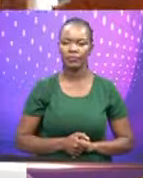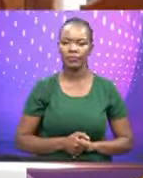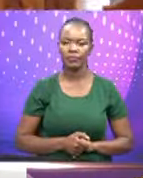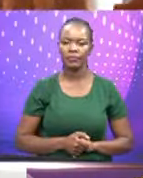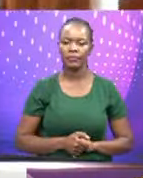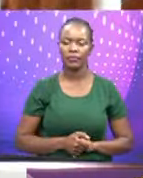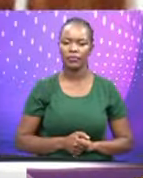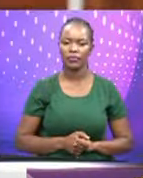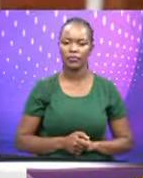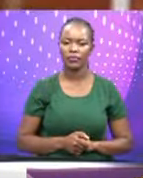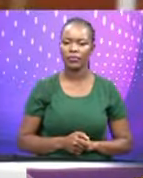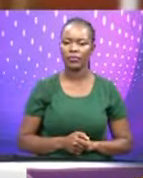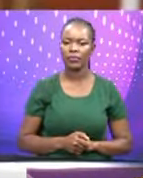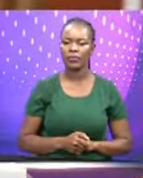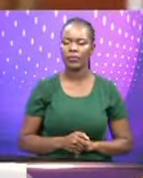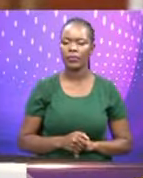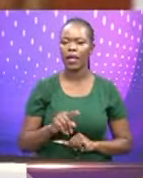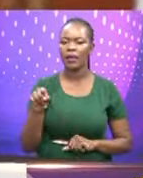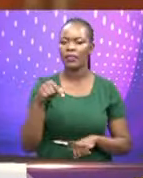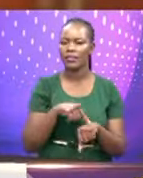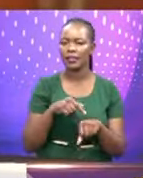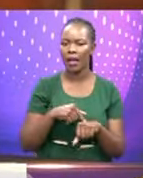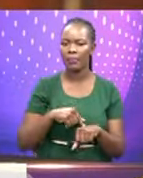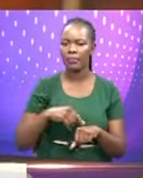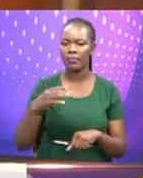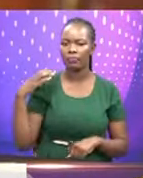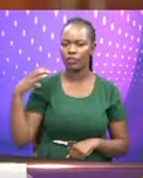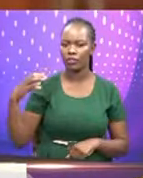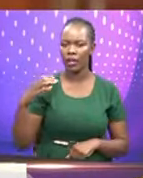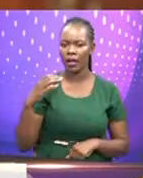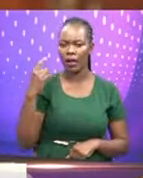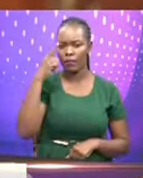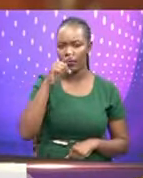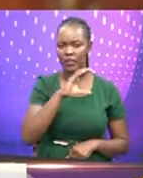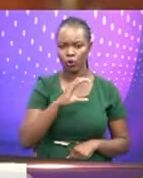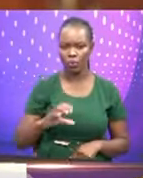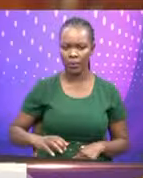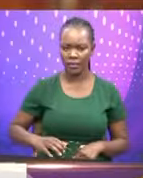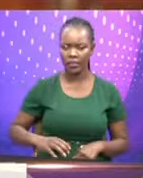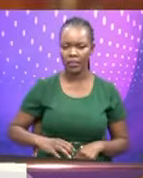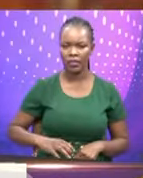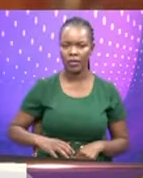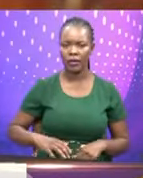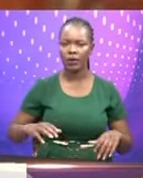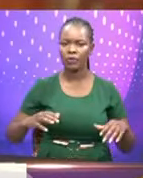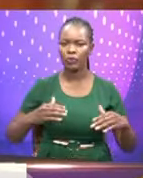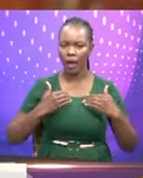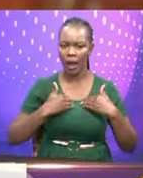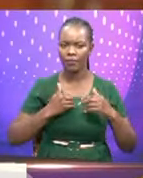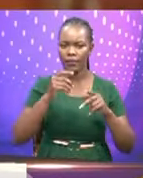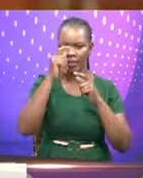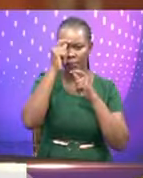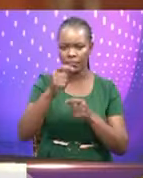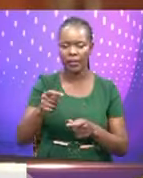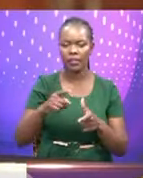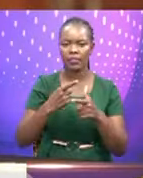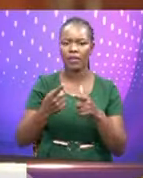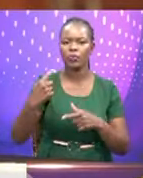This time around, Mr. Chairman, for this committee to be taken seriously, we have to follow those